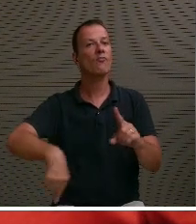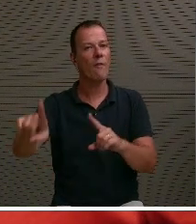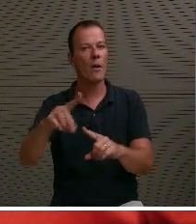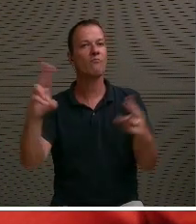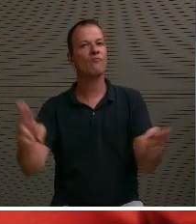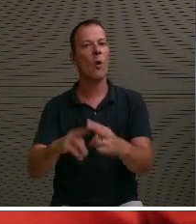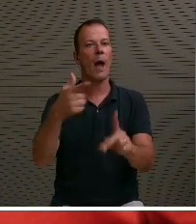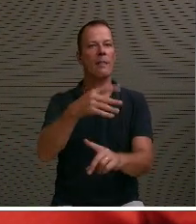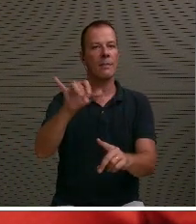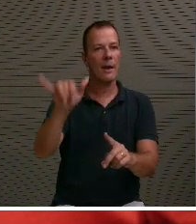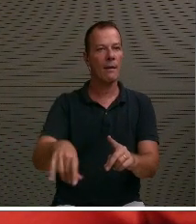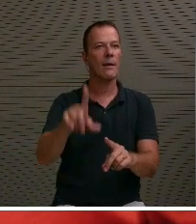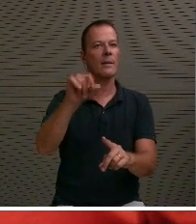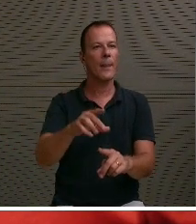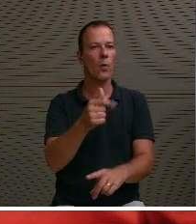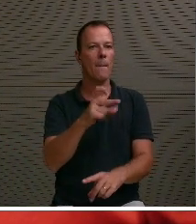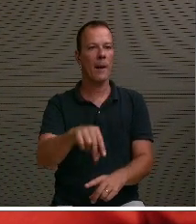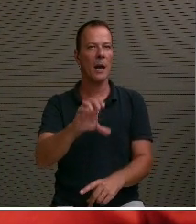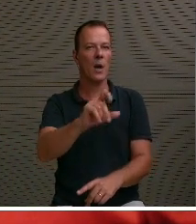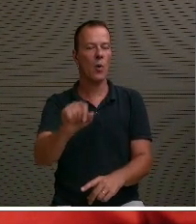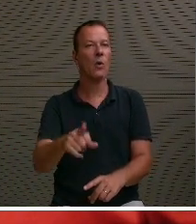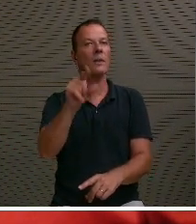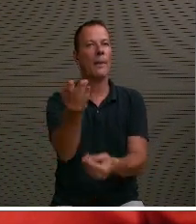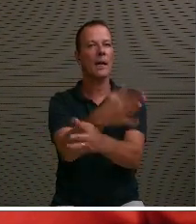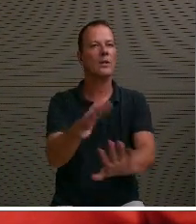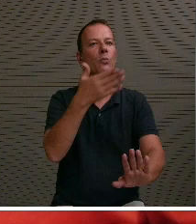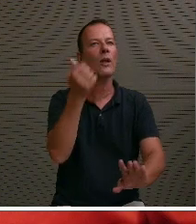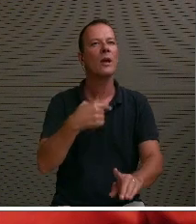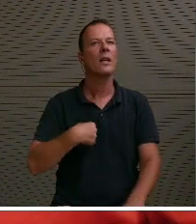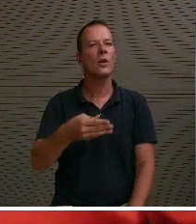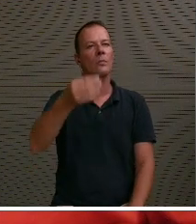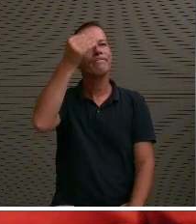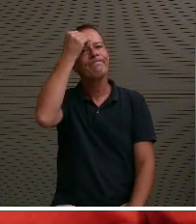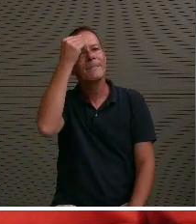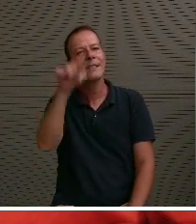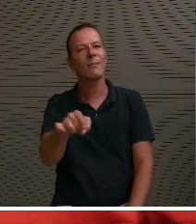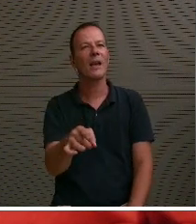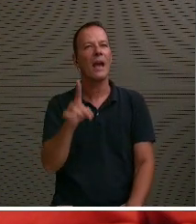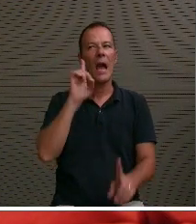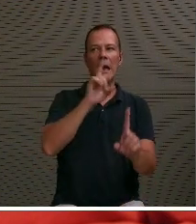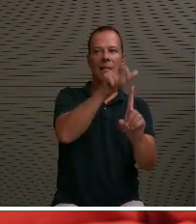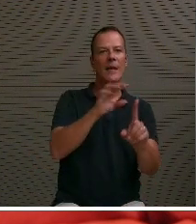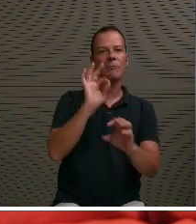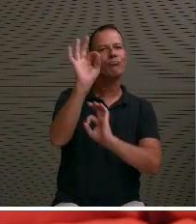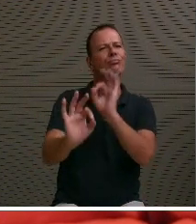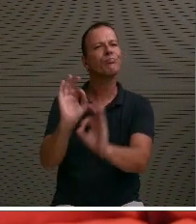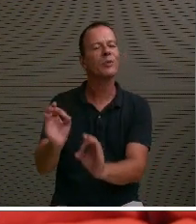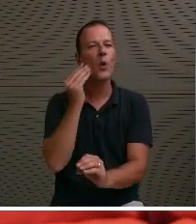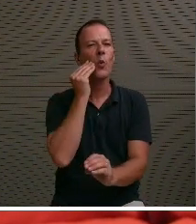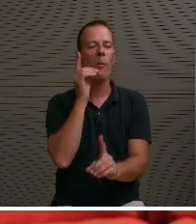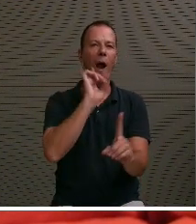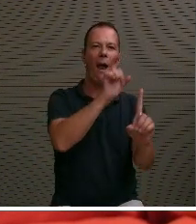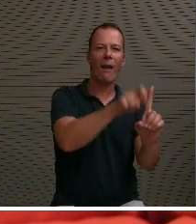with Tanya and Banda Congo, all of these beautiful kids, and I learned about what she does for them, how she pulled